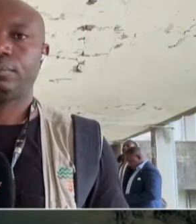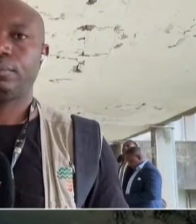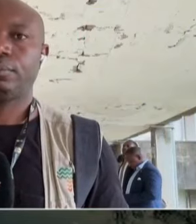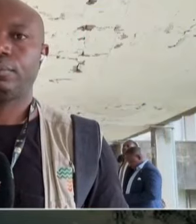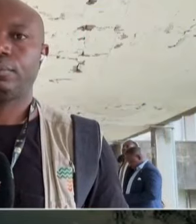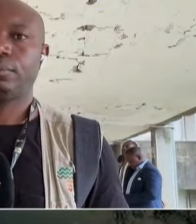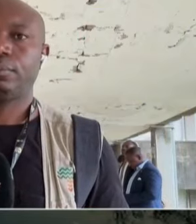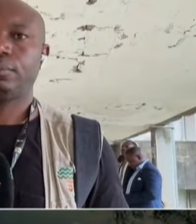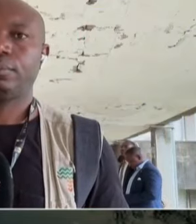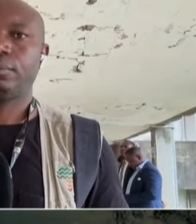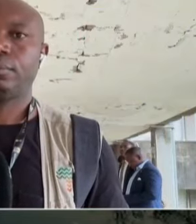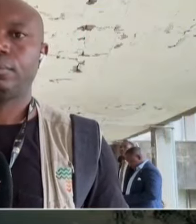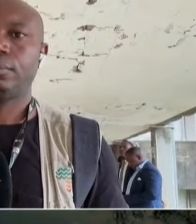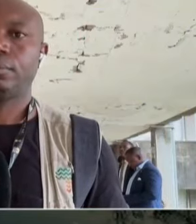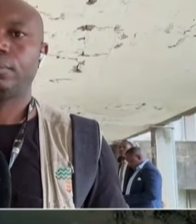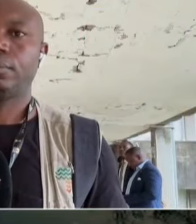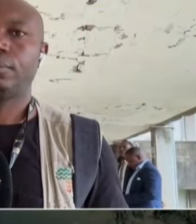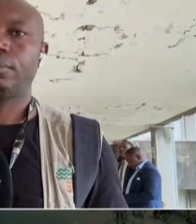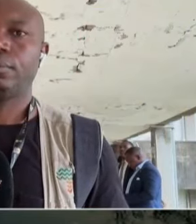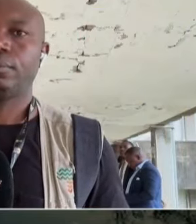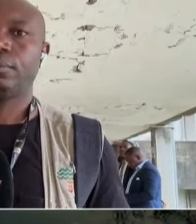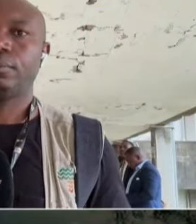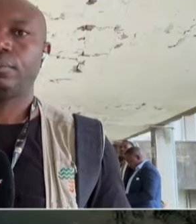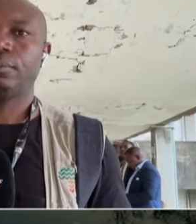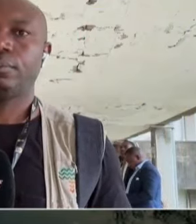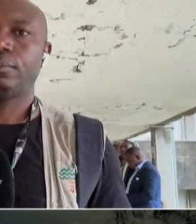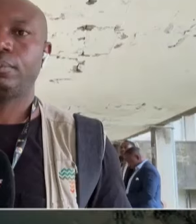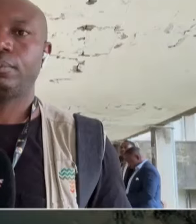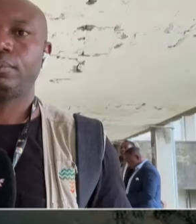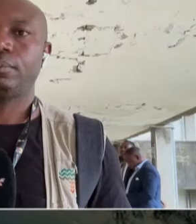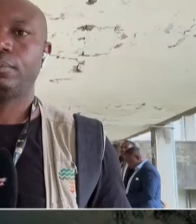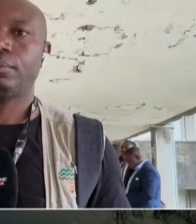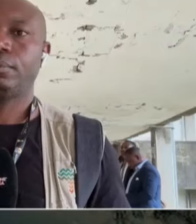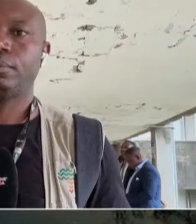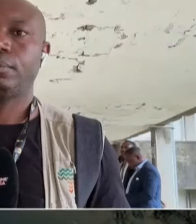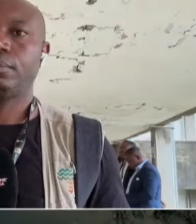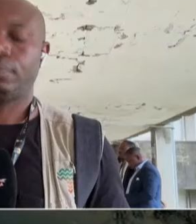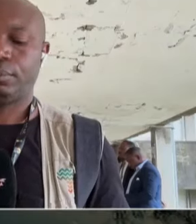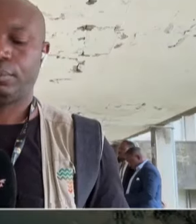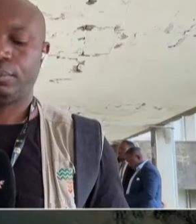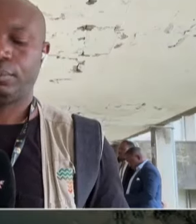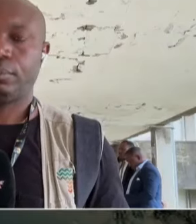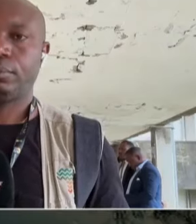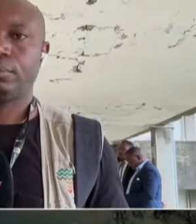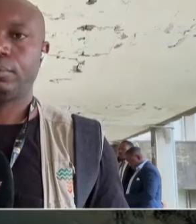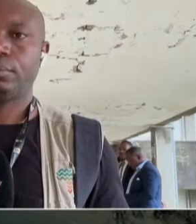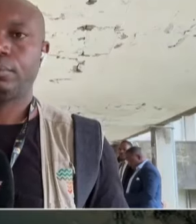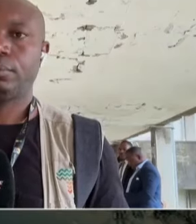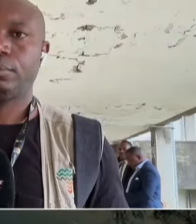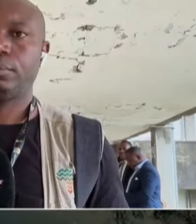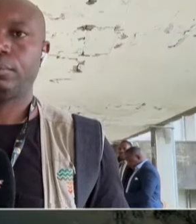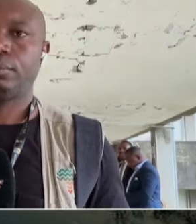Giyani, and Nixon Katembo is in Maputo. We'll be crossing to each one of those. Let's start